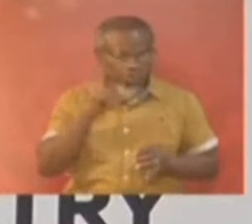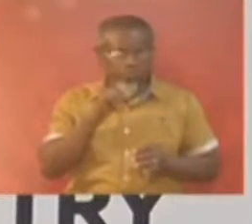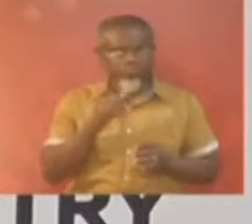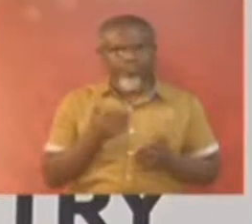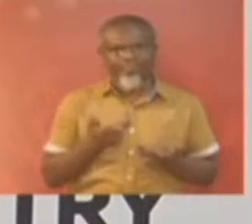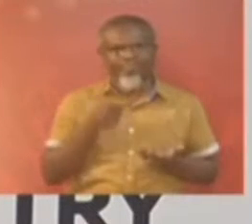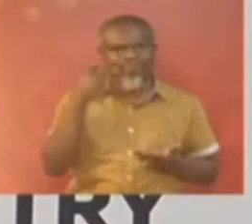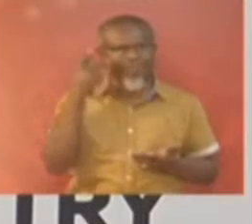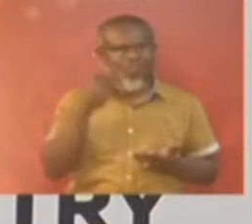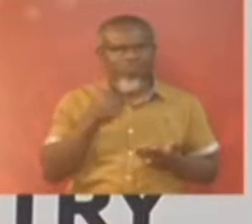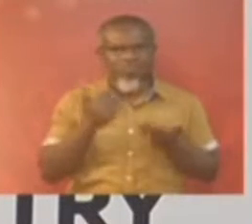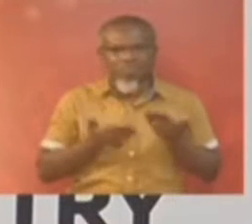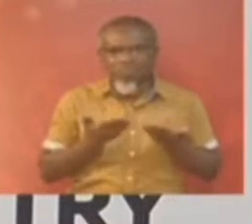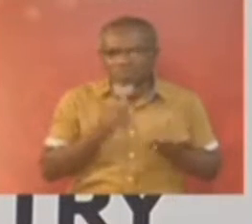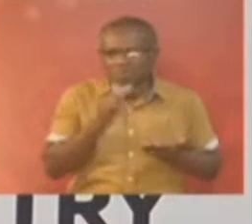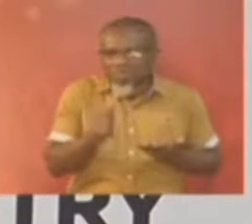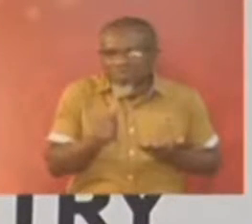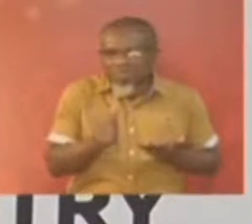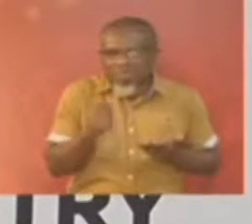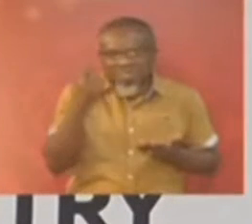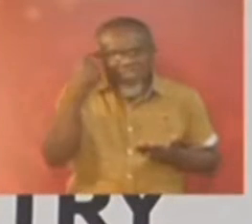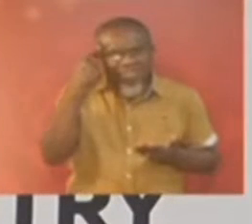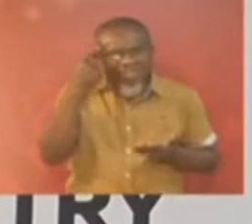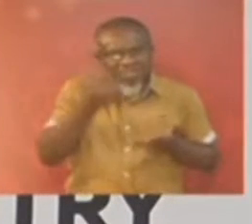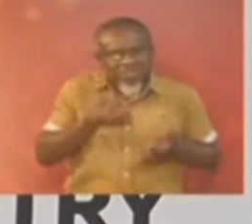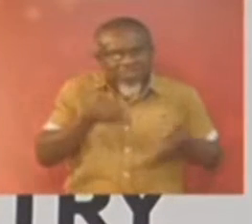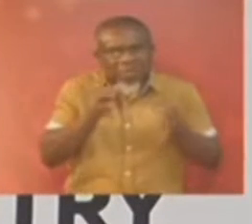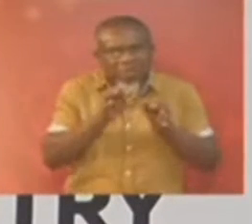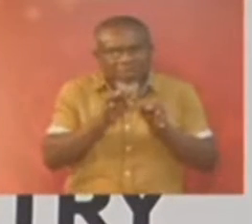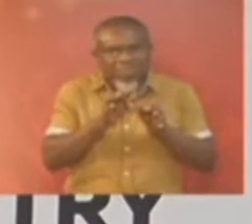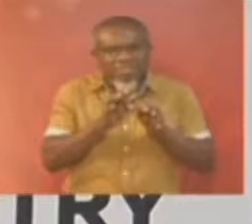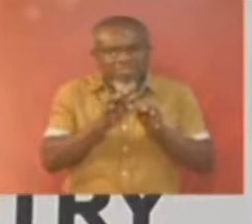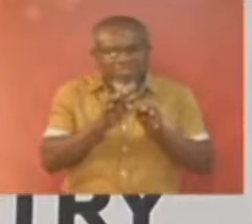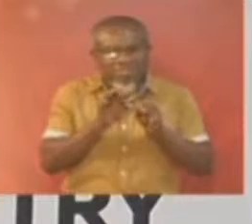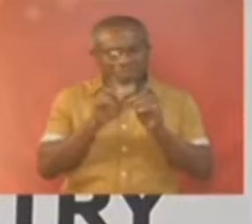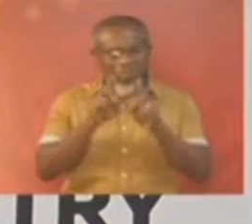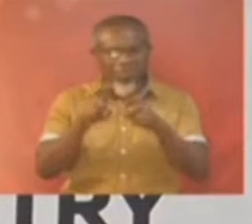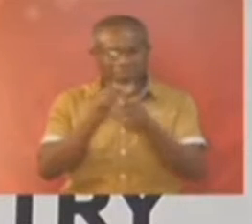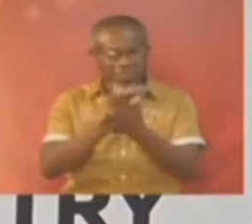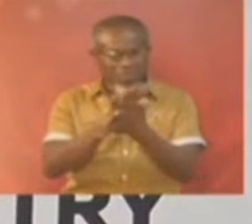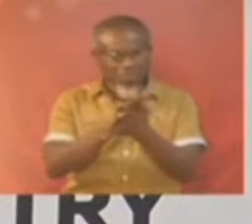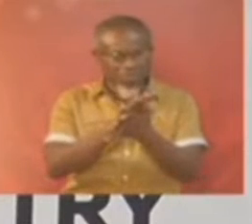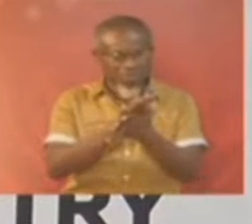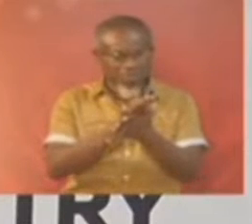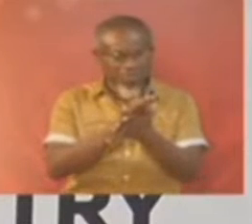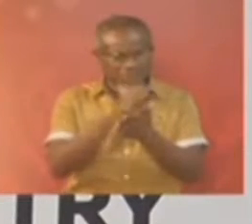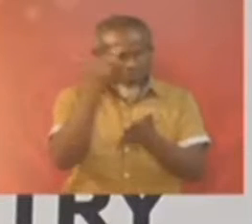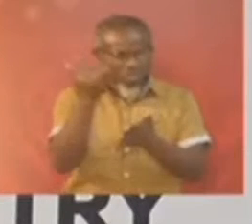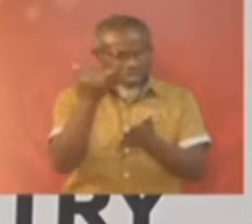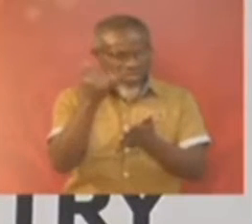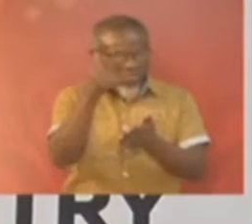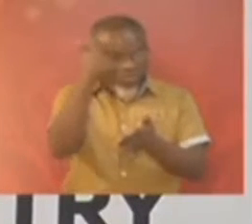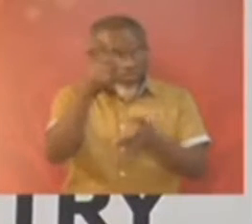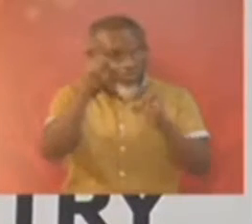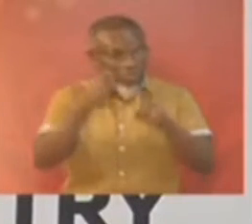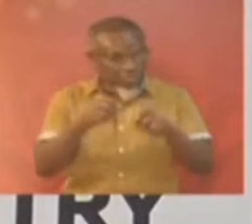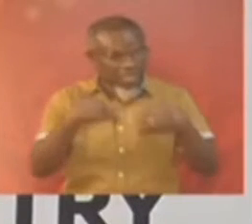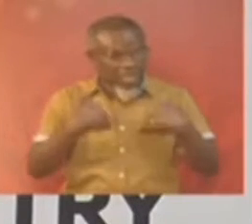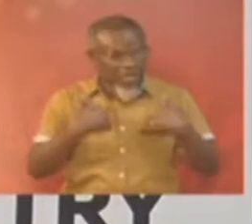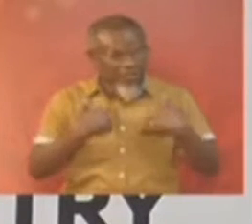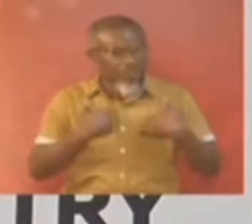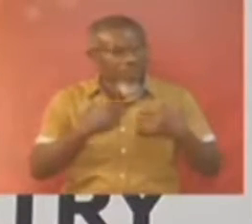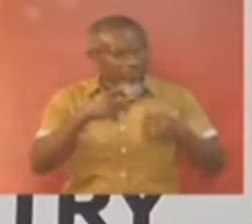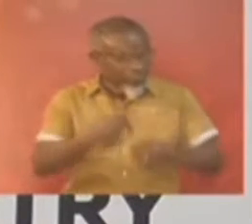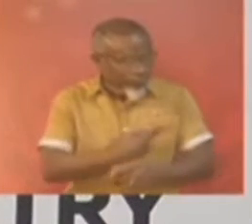immunization as readily, because it is something that is a preamble to physical school. To going to school, that's something you have to submit to your